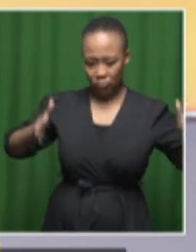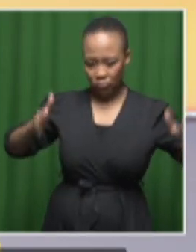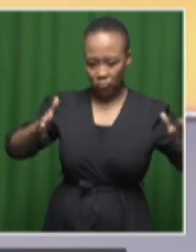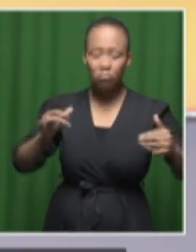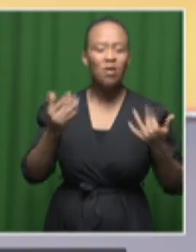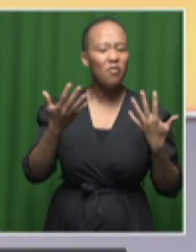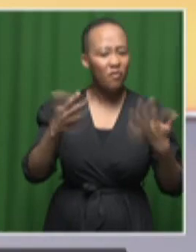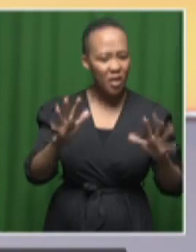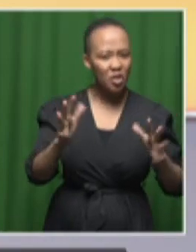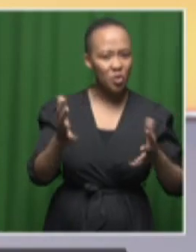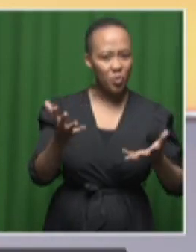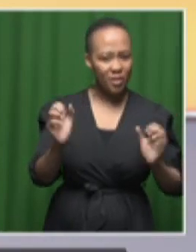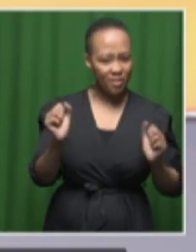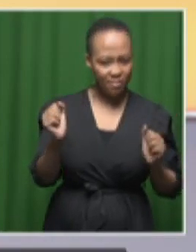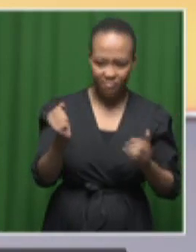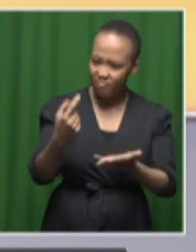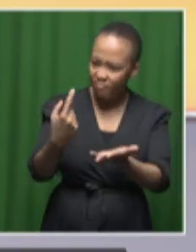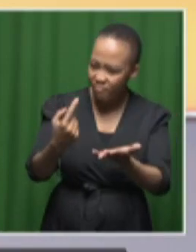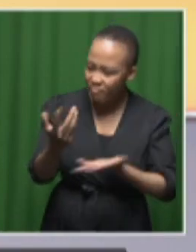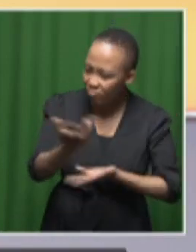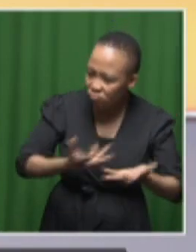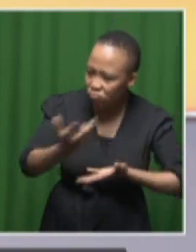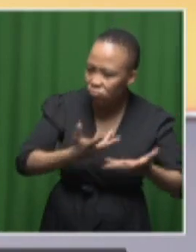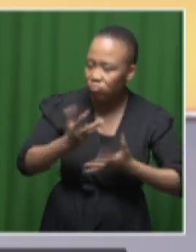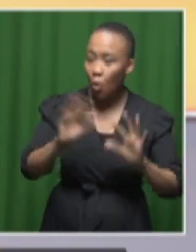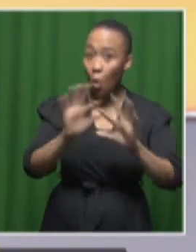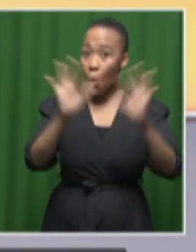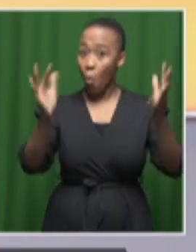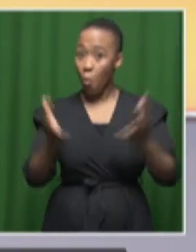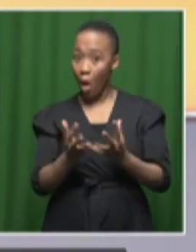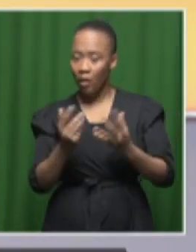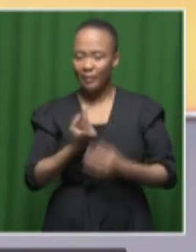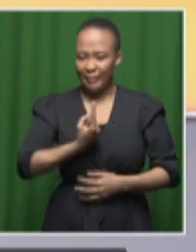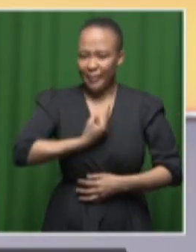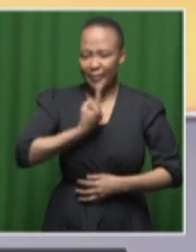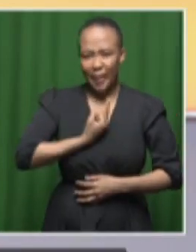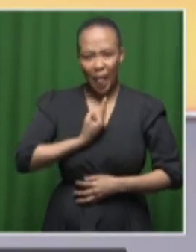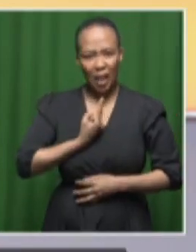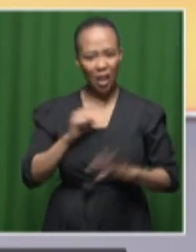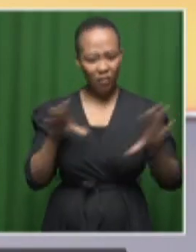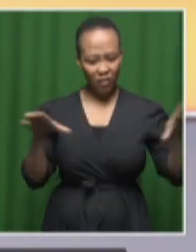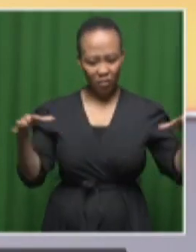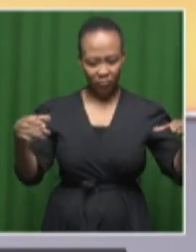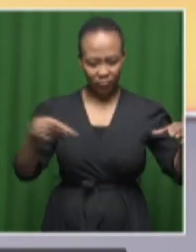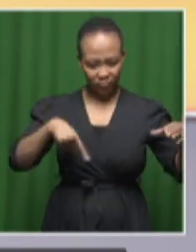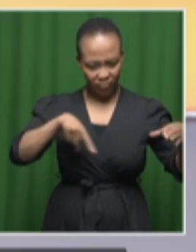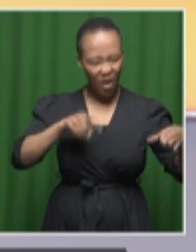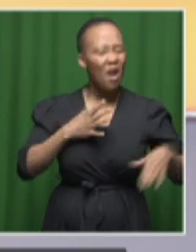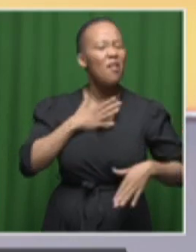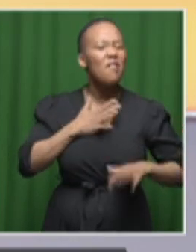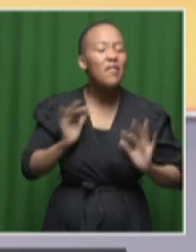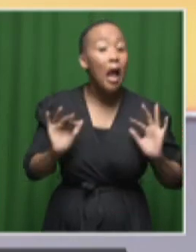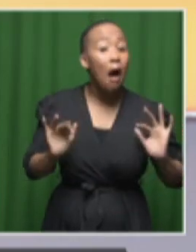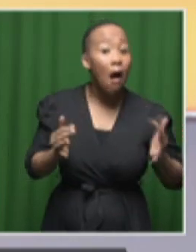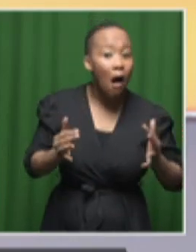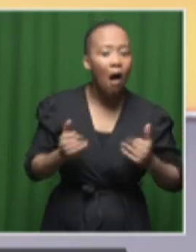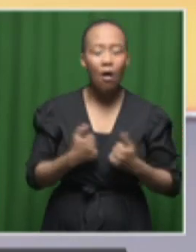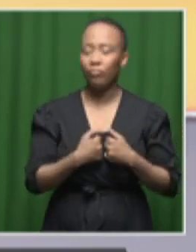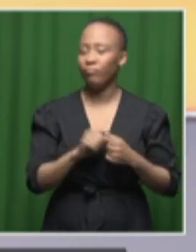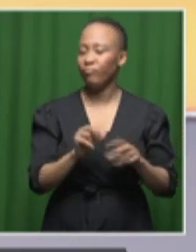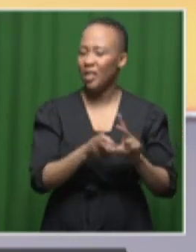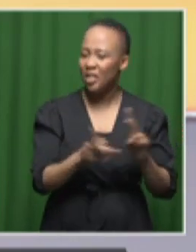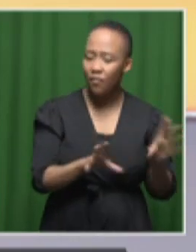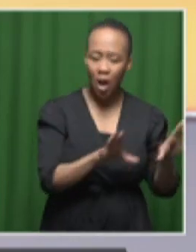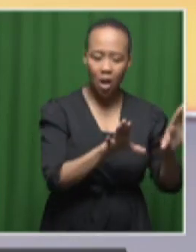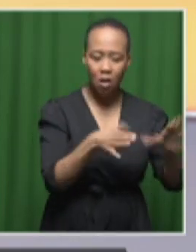with young people, right? How do they feel about the world? How do they feel about themselves? What behavior changes are we seeing in different categories? And really